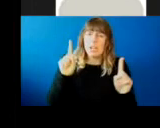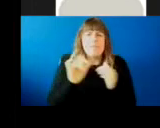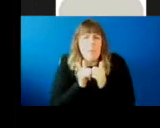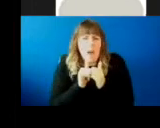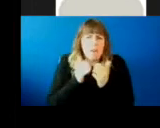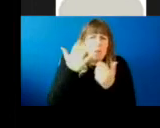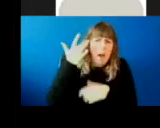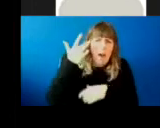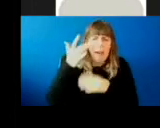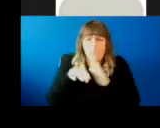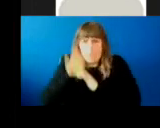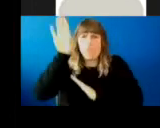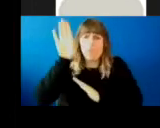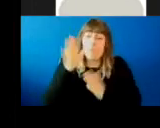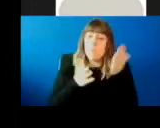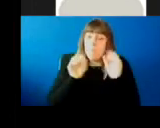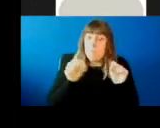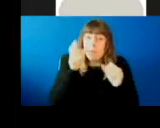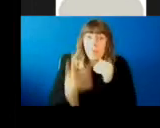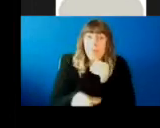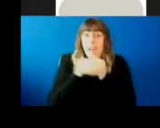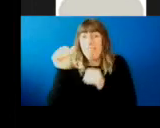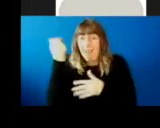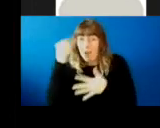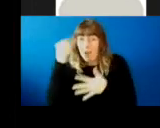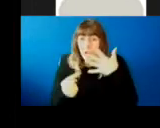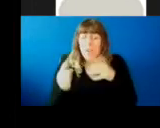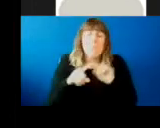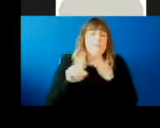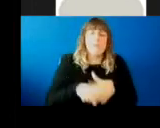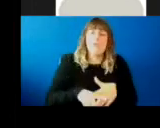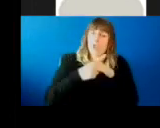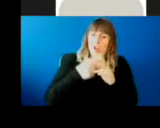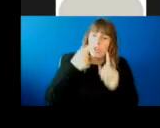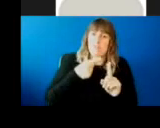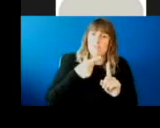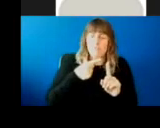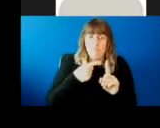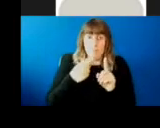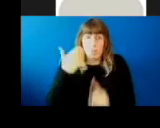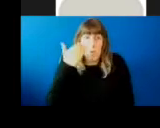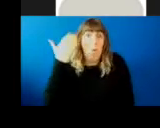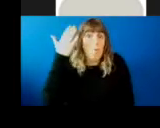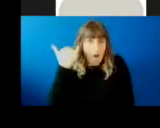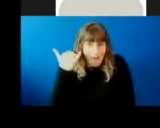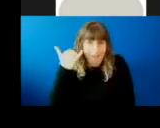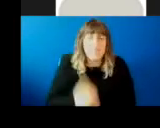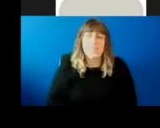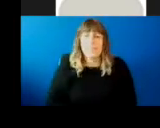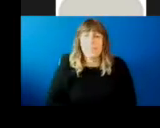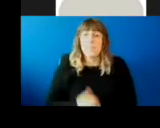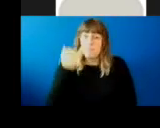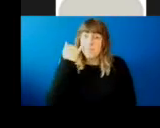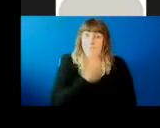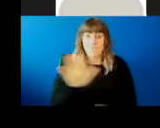we may add some other tactics, but it all starts with just knowing why you're doing it. And if everybody on your